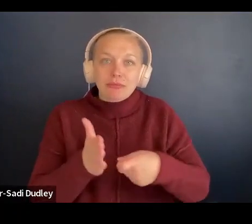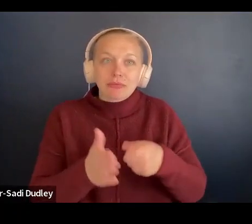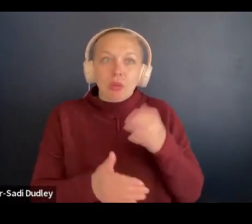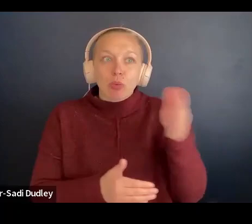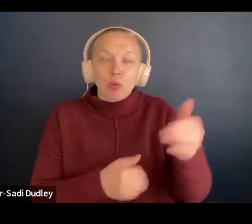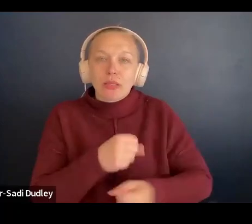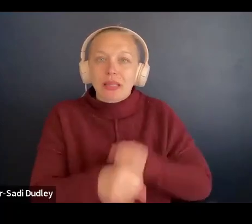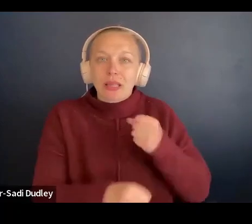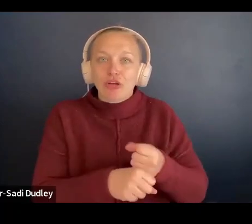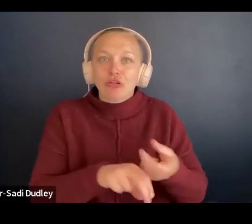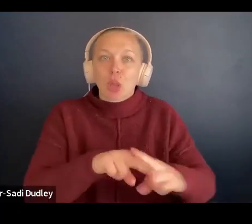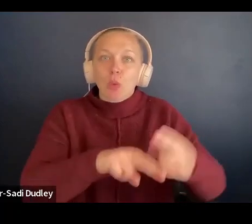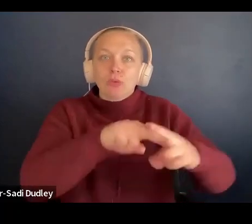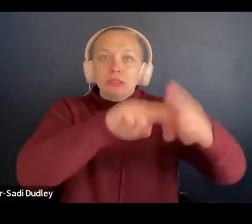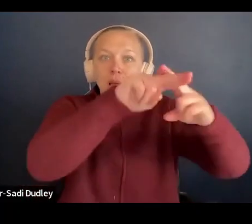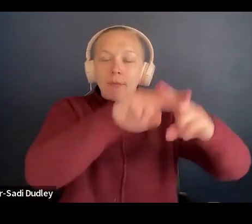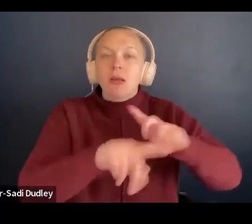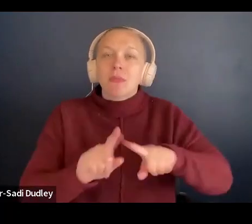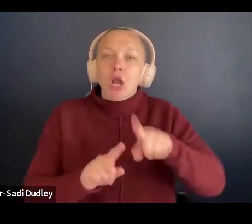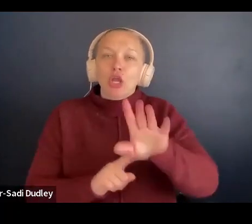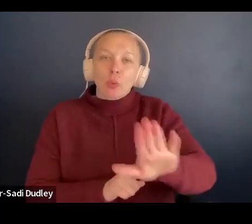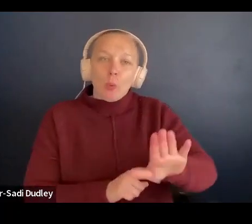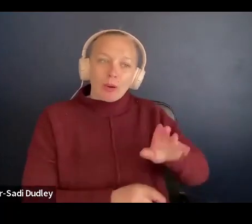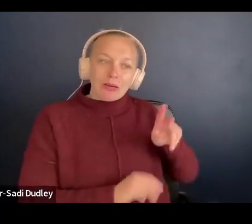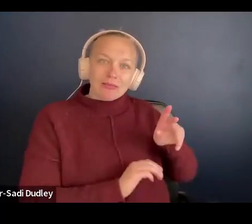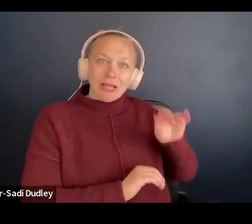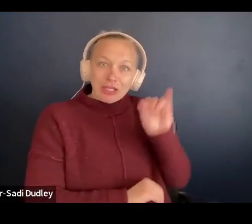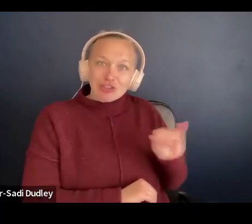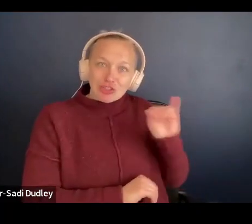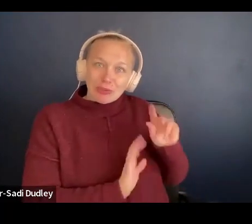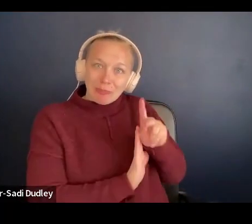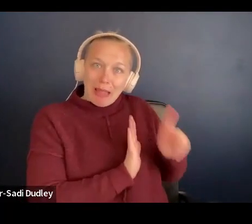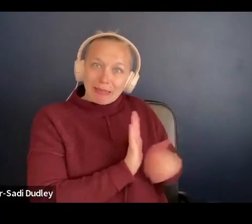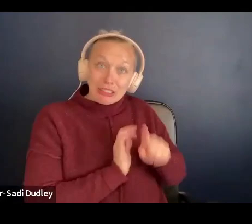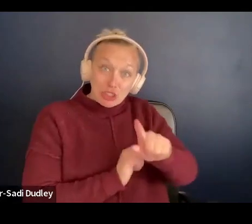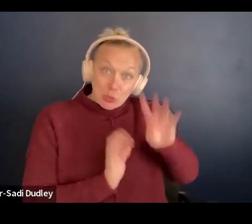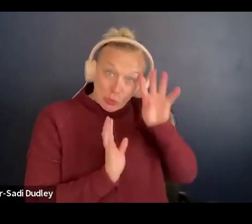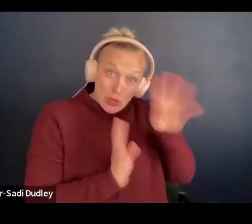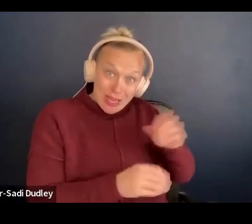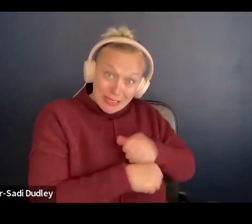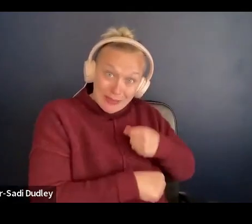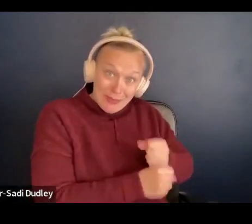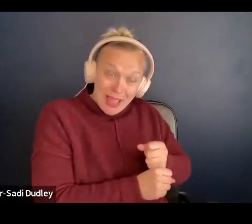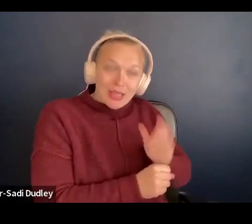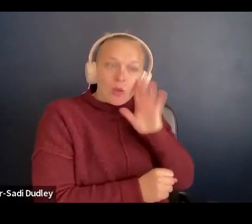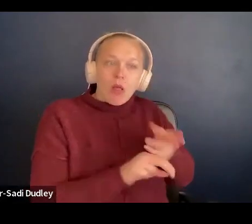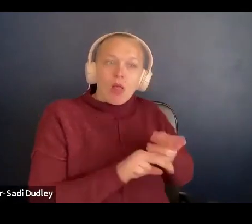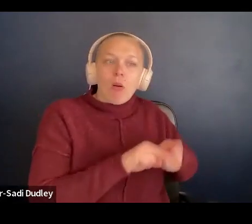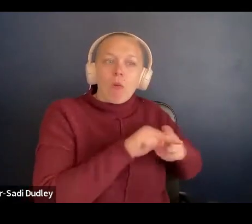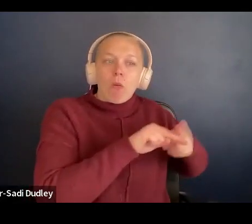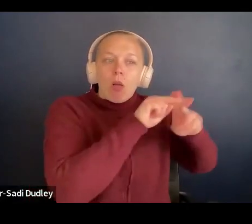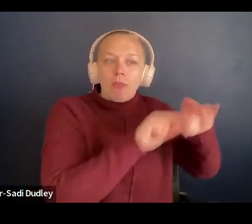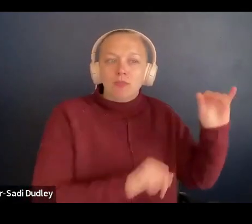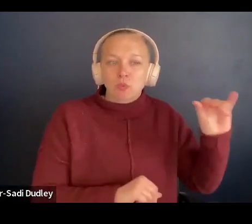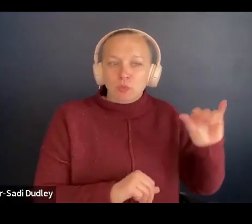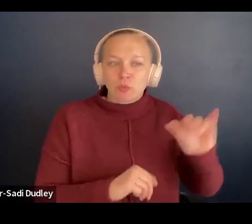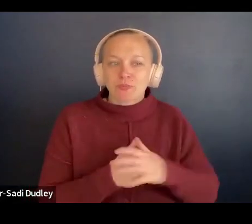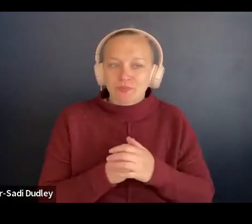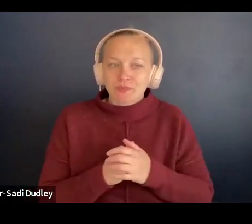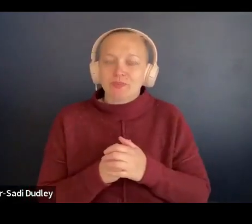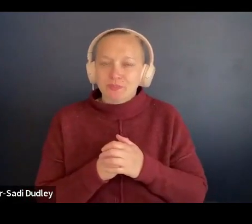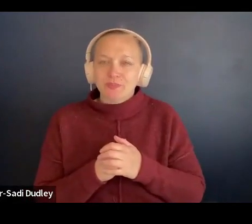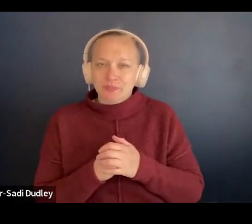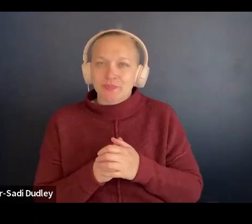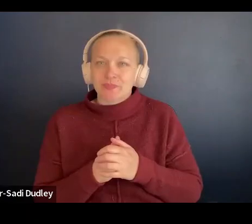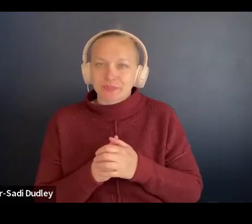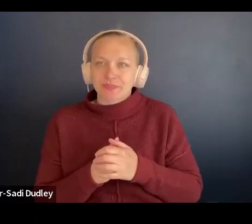itemized in your pre-planning funeral plan. In order to create a irrevocable funeral policy, you